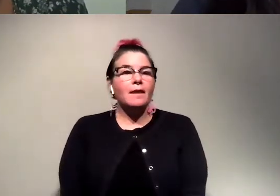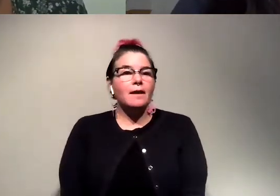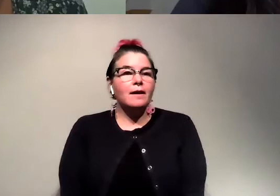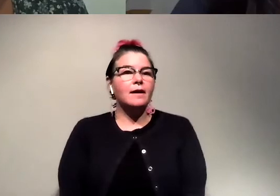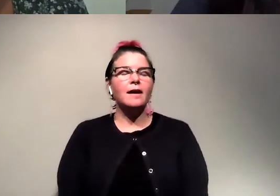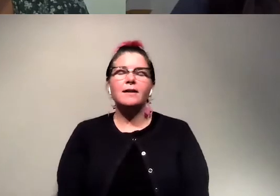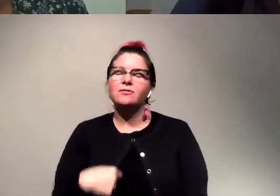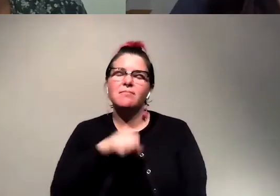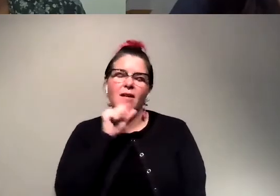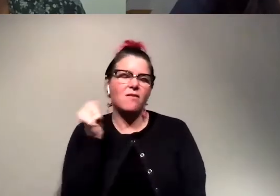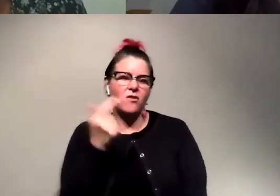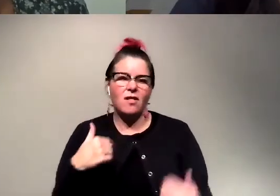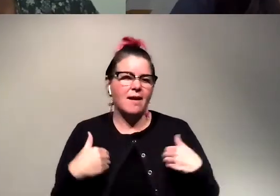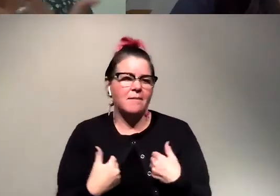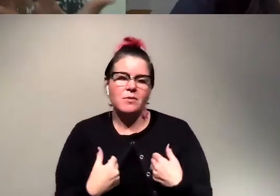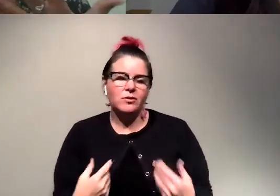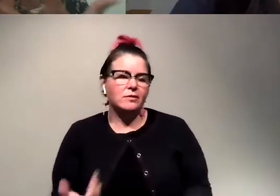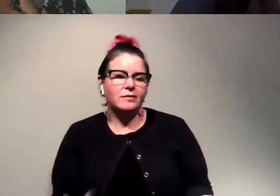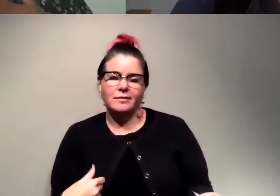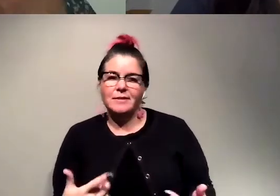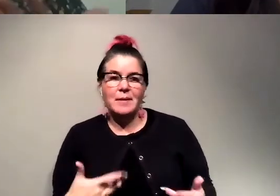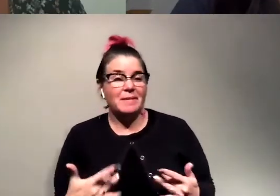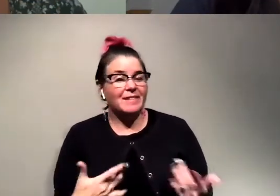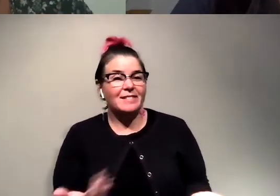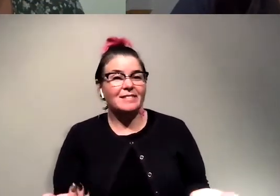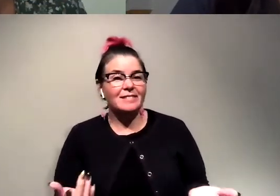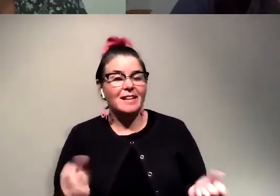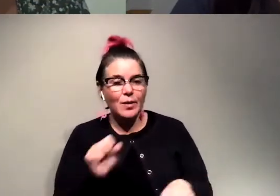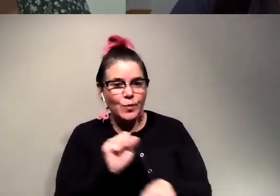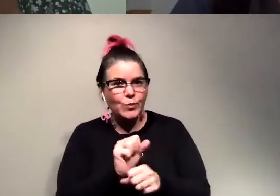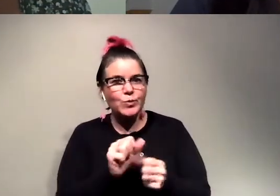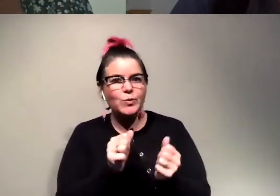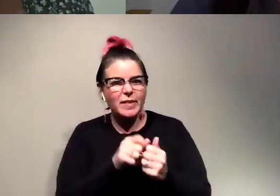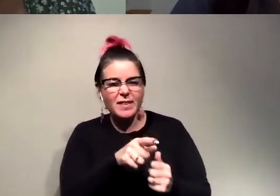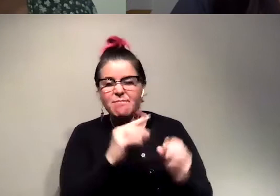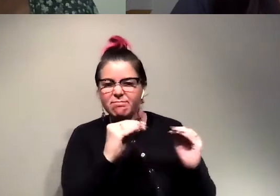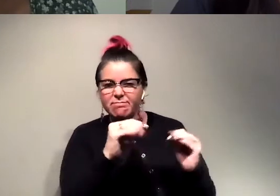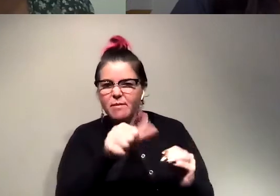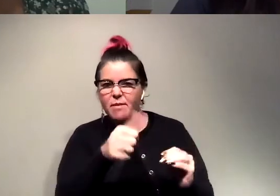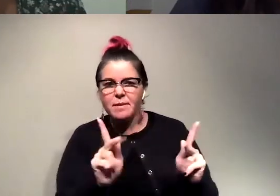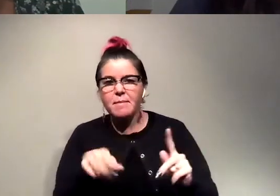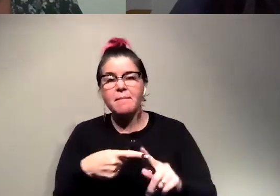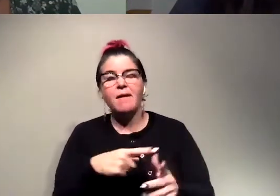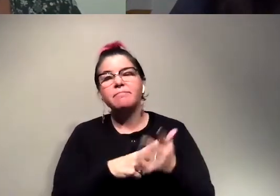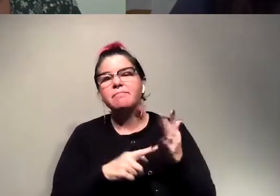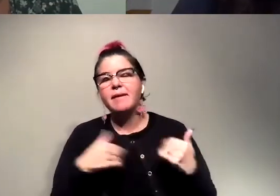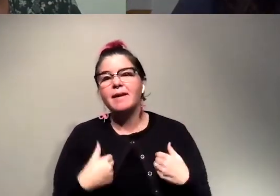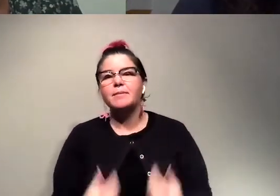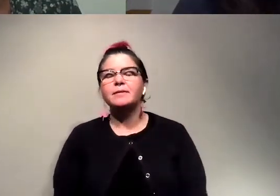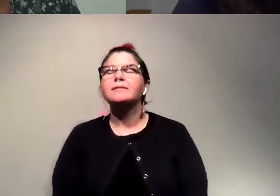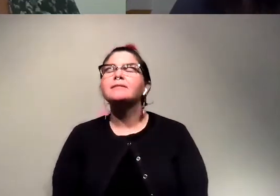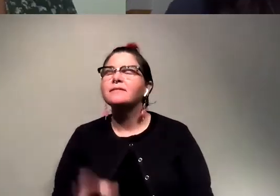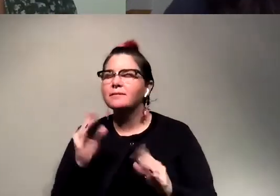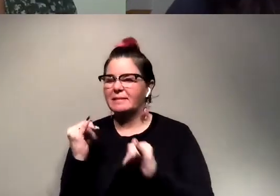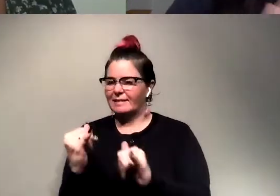animal lover all around, and I'm excited that I get to work with them and teach other people about them. That's awesome. I am an animal lover